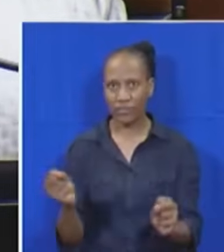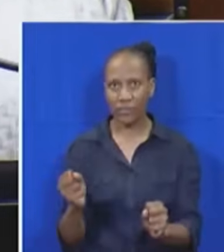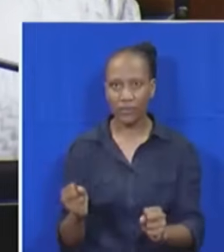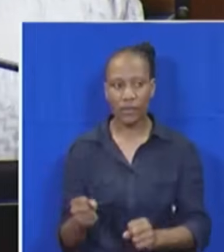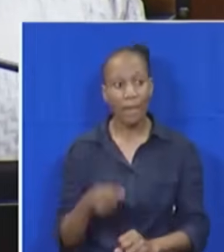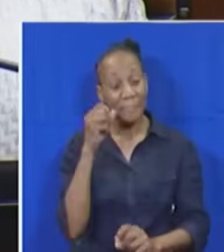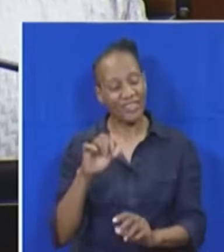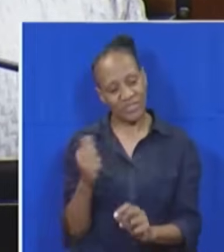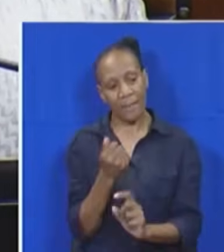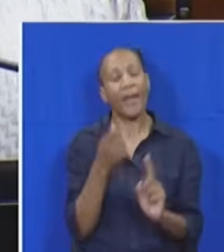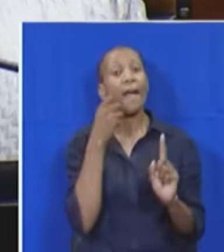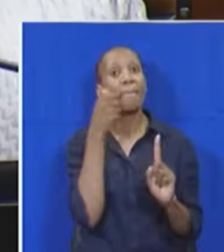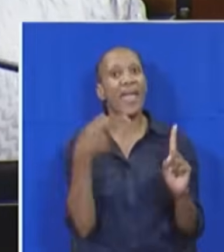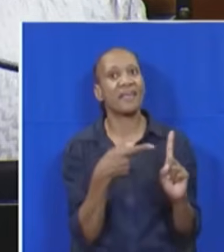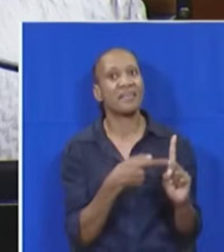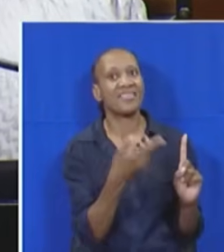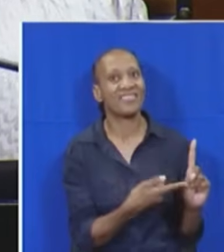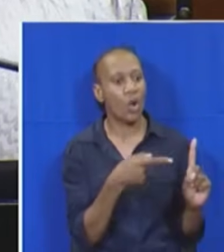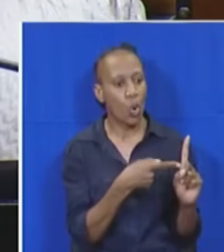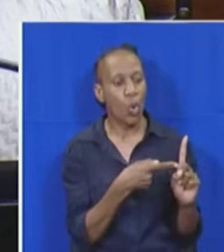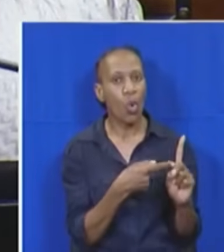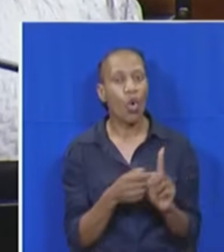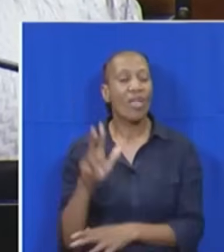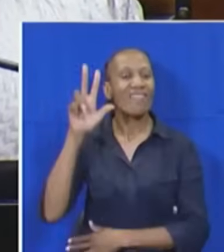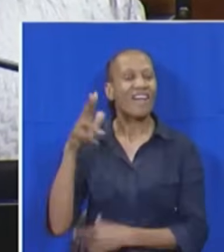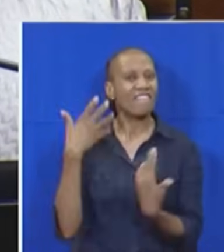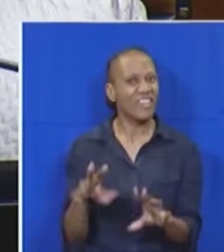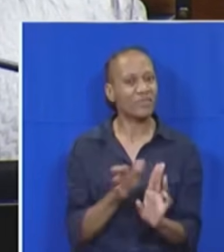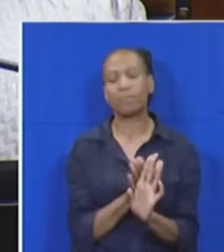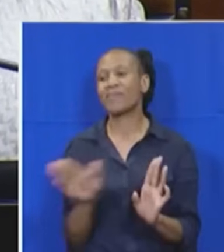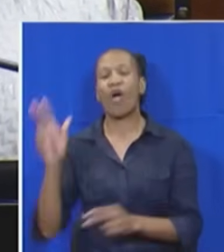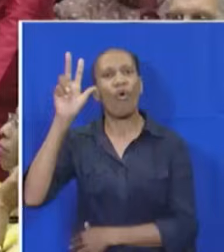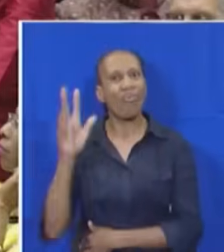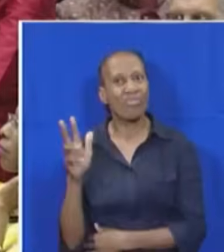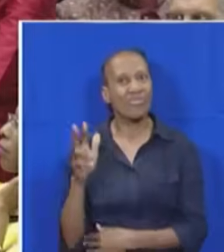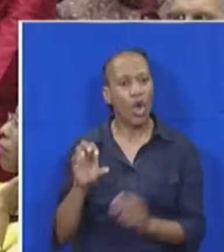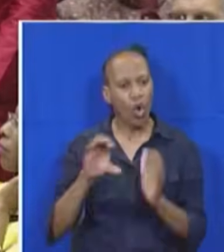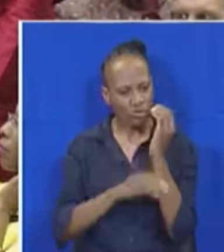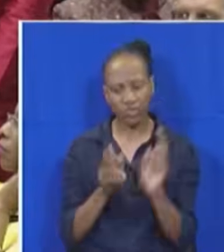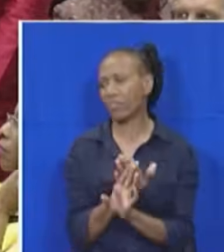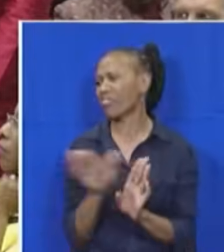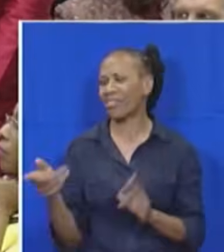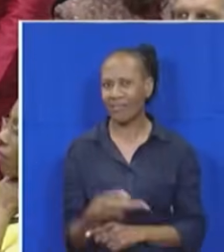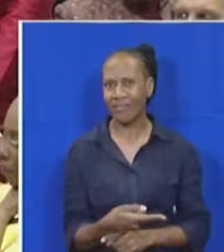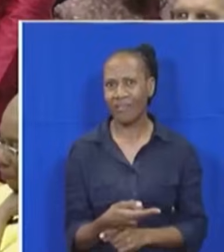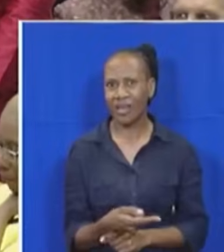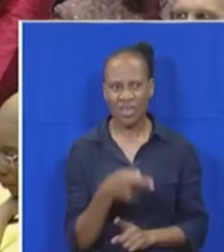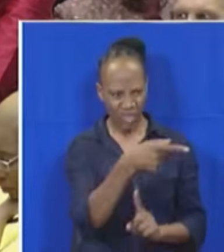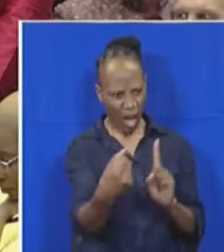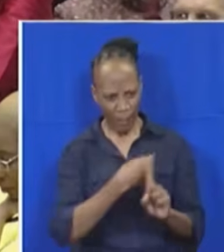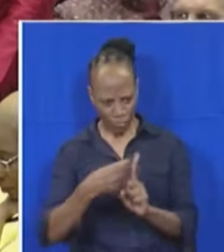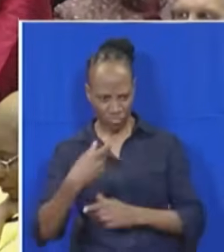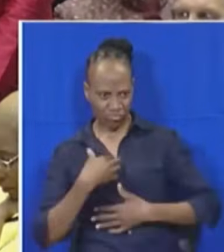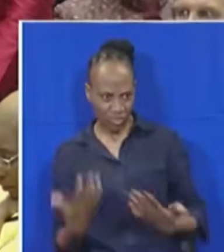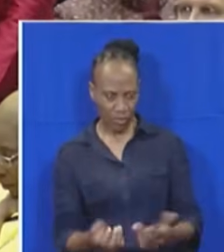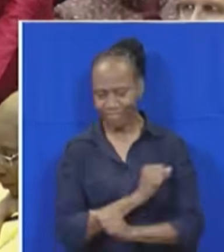man point of order. Who has broken Malema, his we're oath going of to be his by constitution. You. We are abused by Zuma. We are not